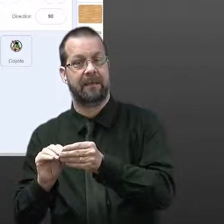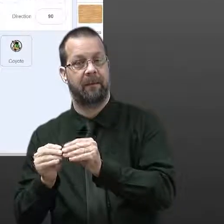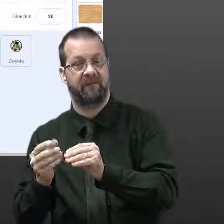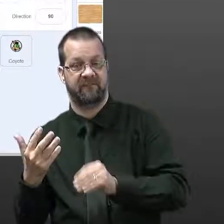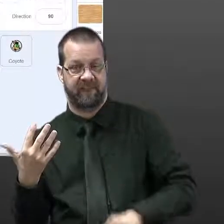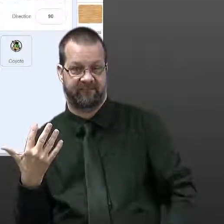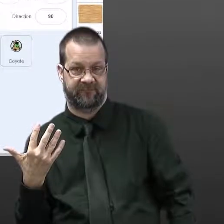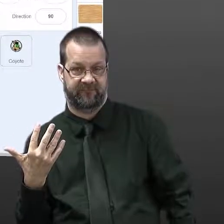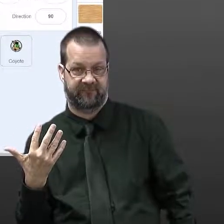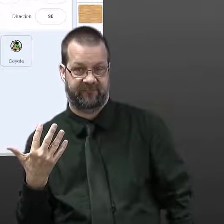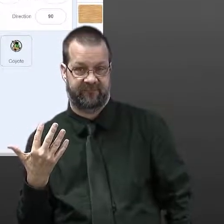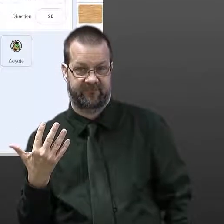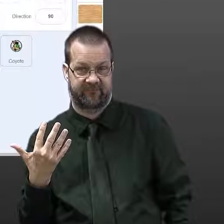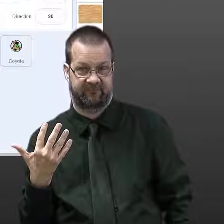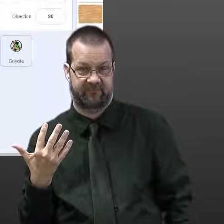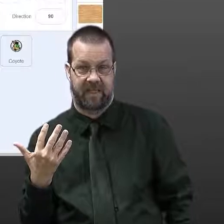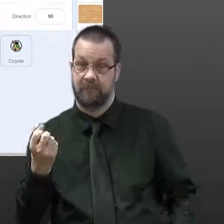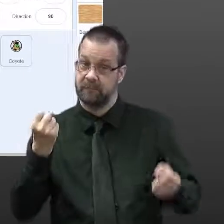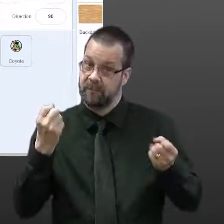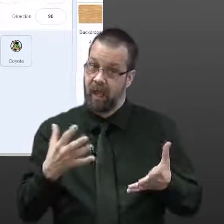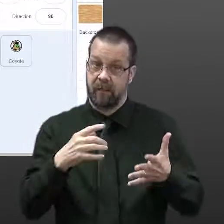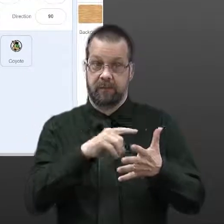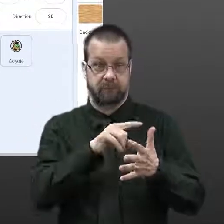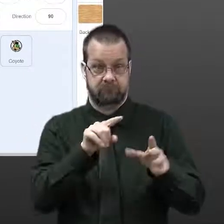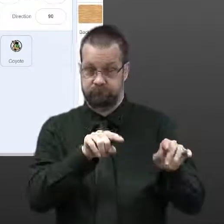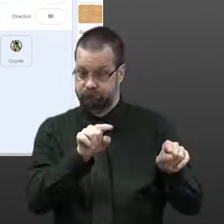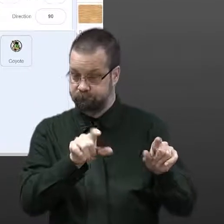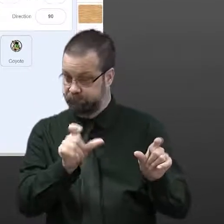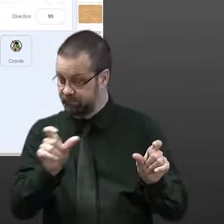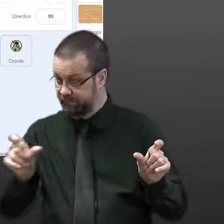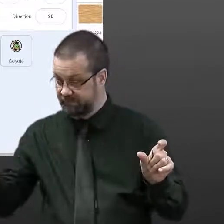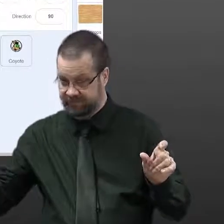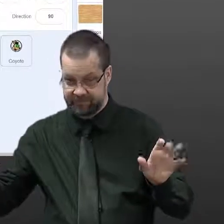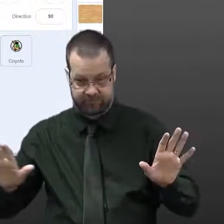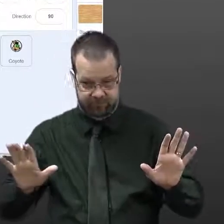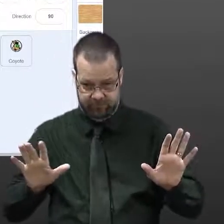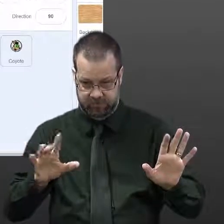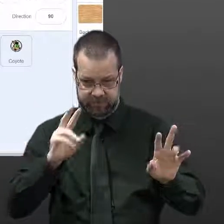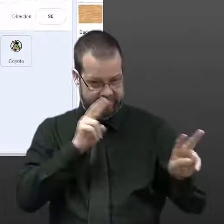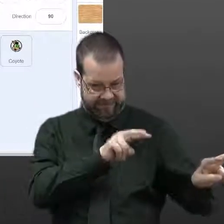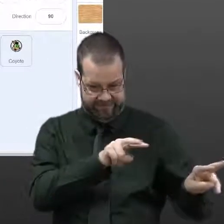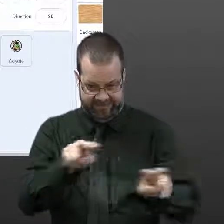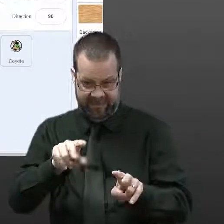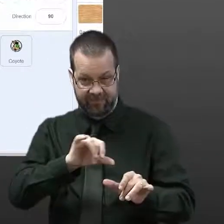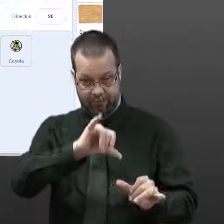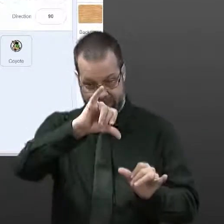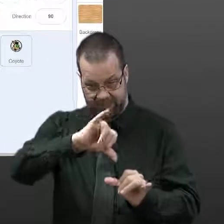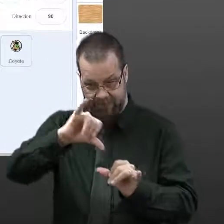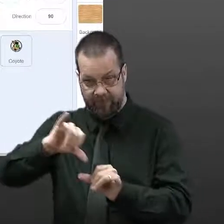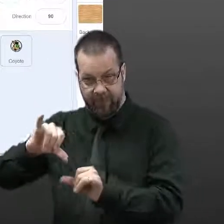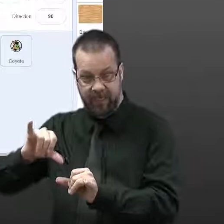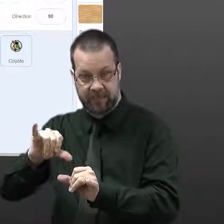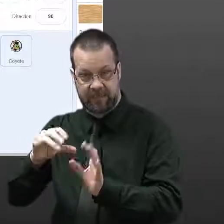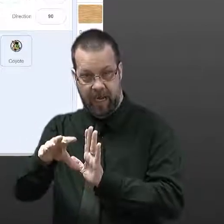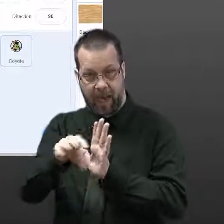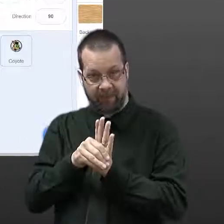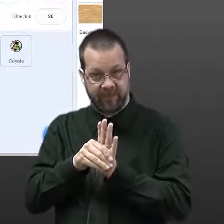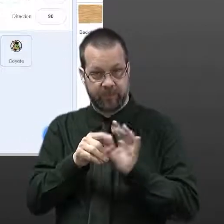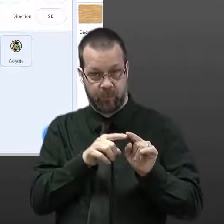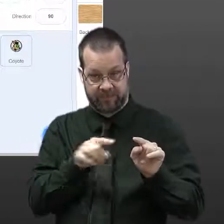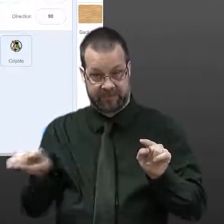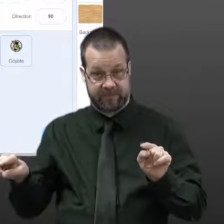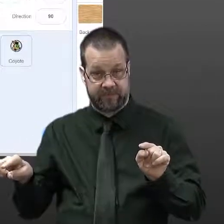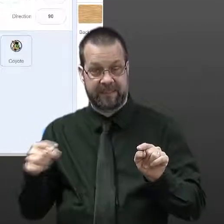type in the number 5. I know that's a lot of blocks, so take a minute to see if everything